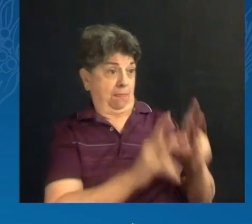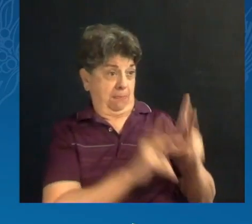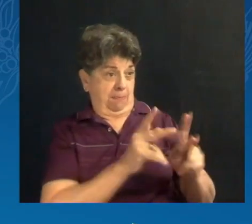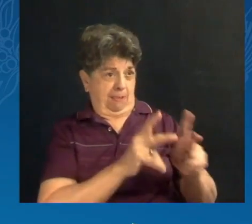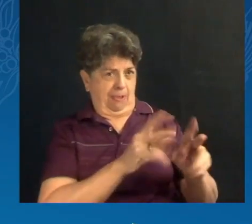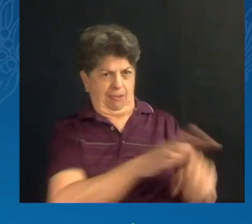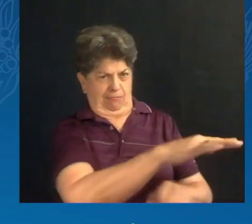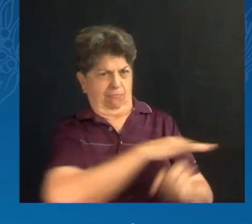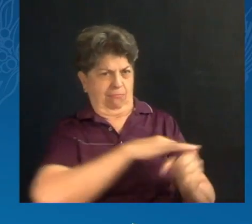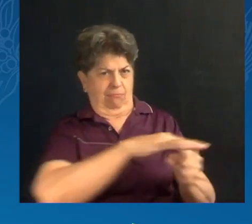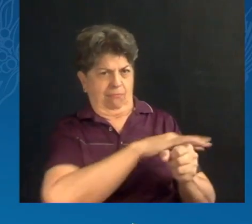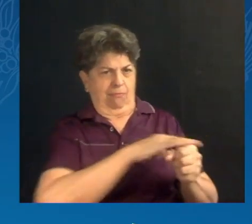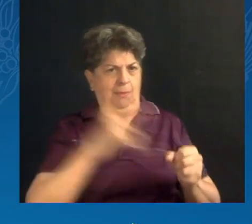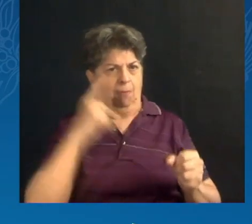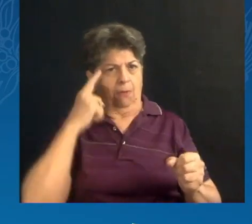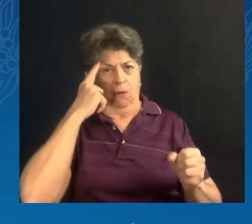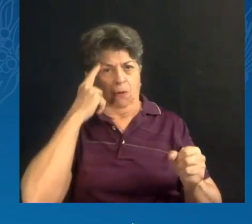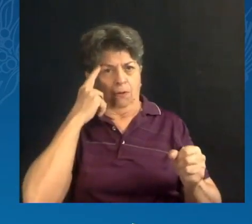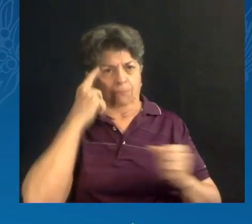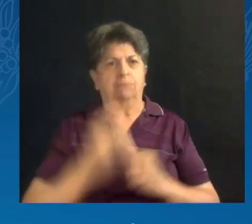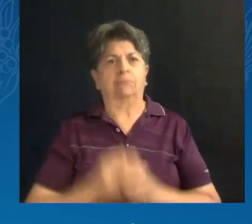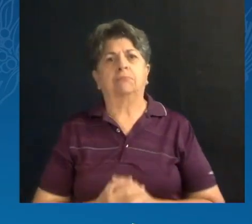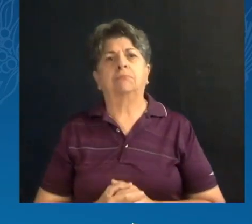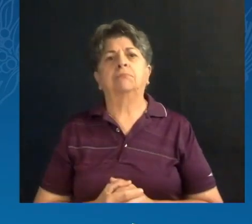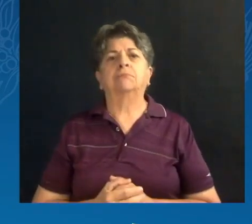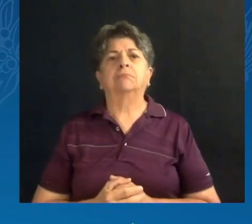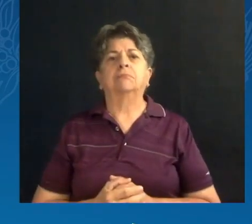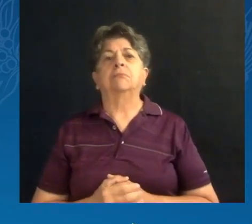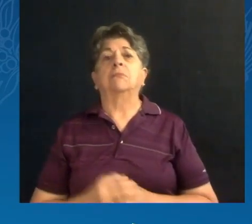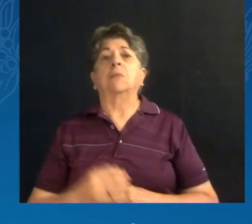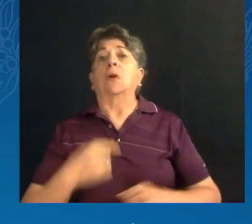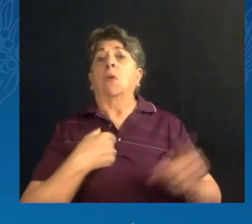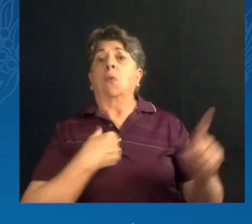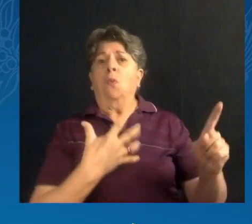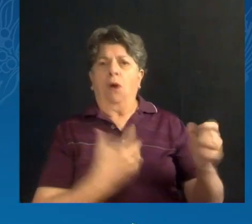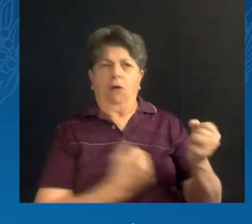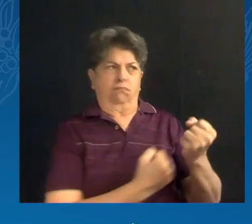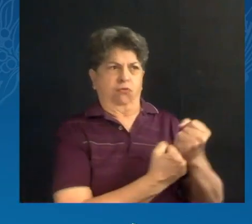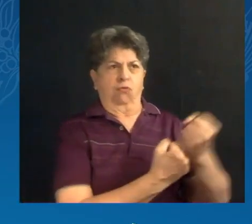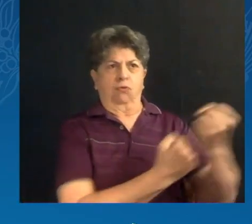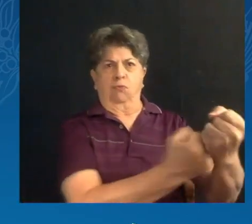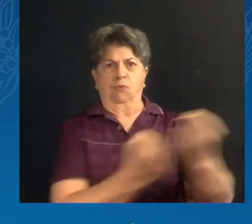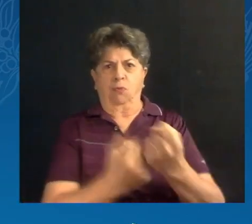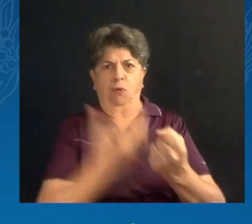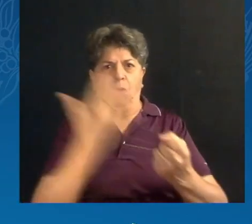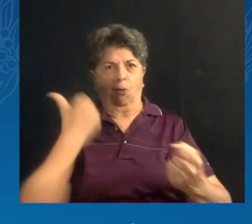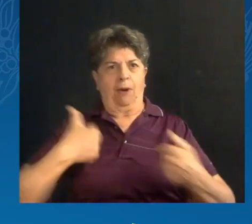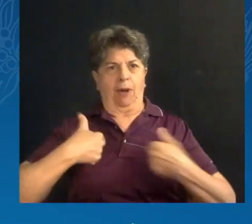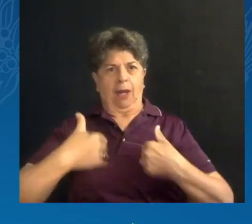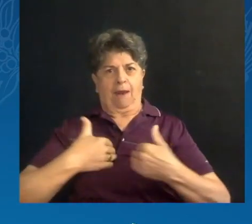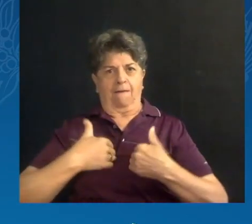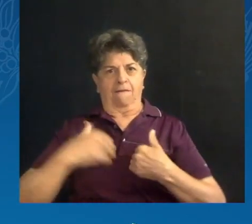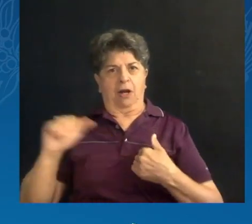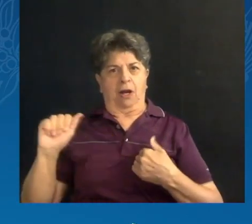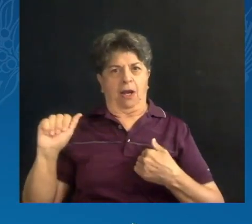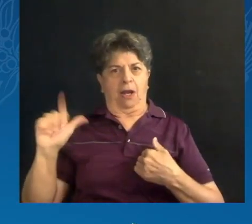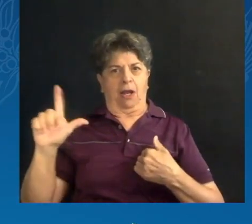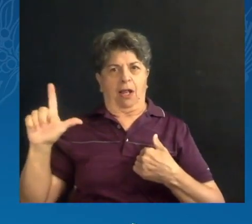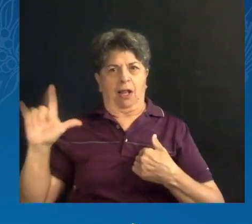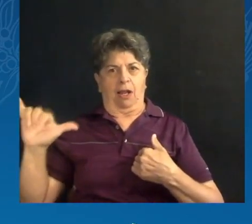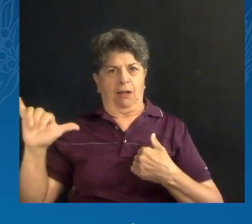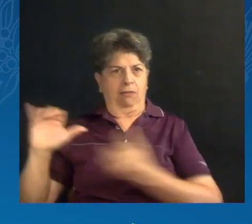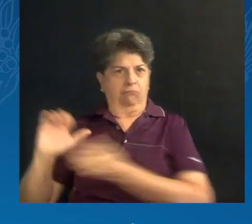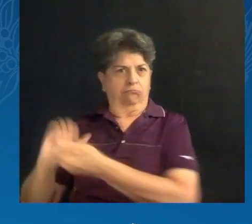partners, we have defended international rules and norms in the region and around the world, which underpin our security